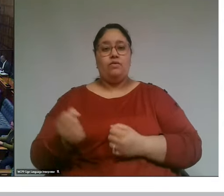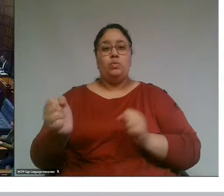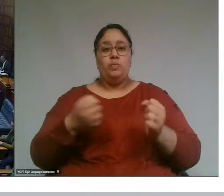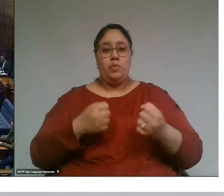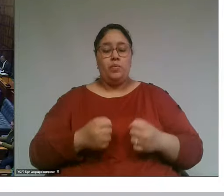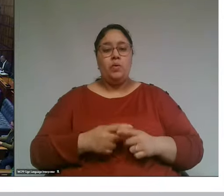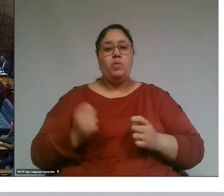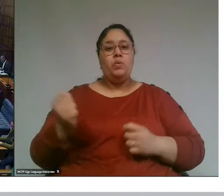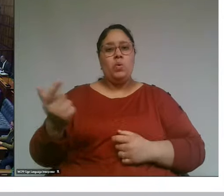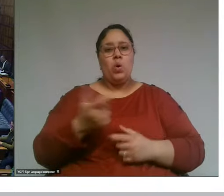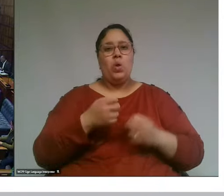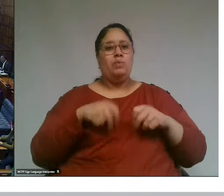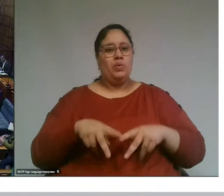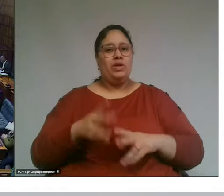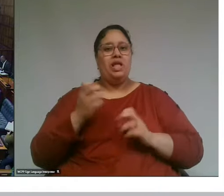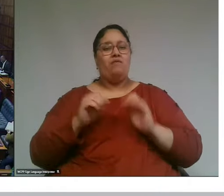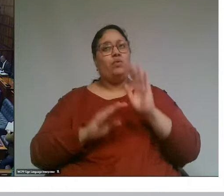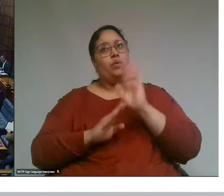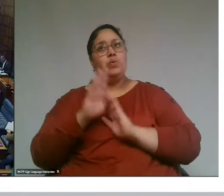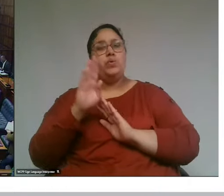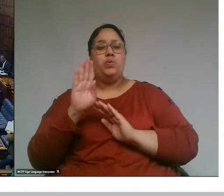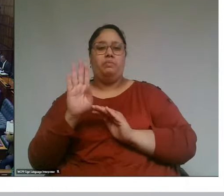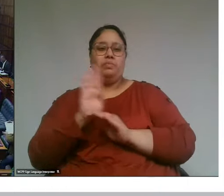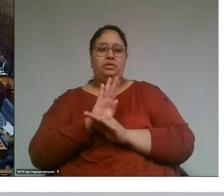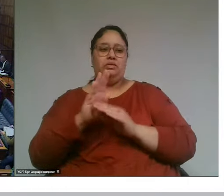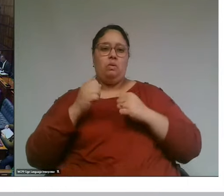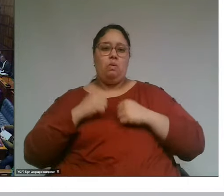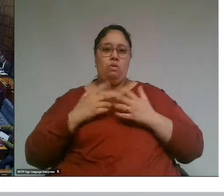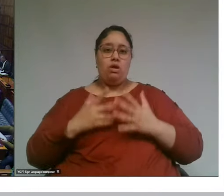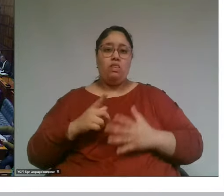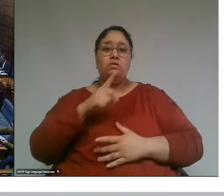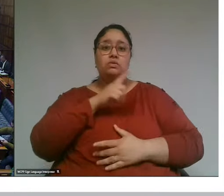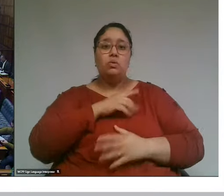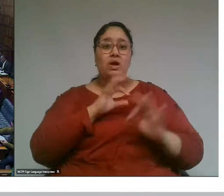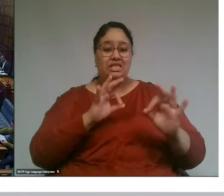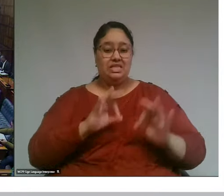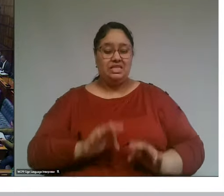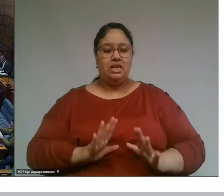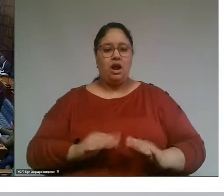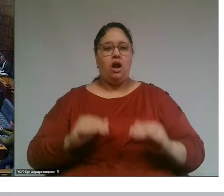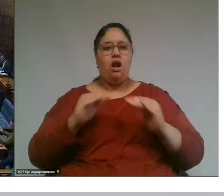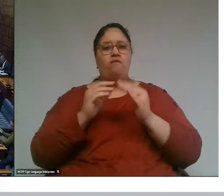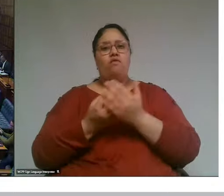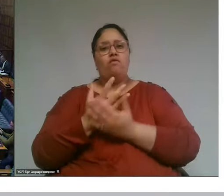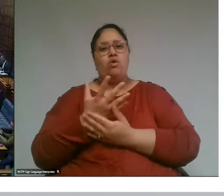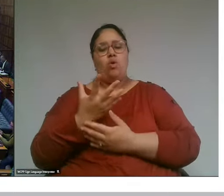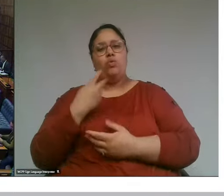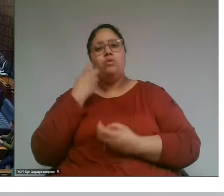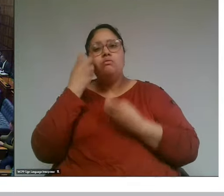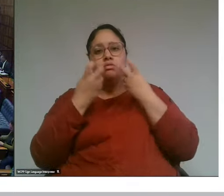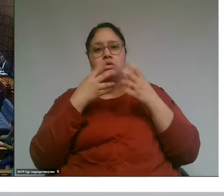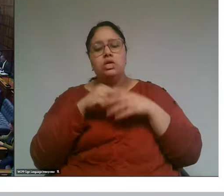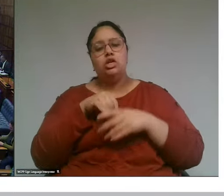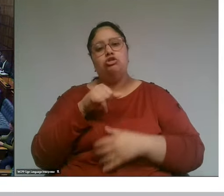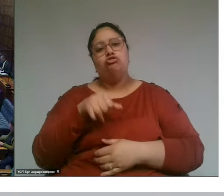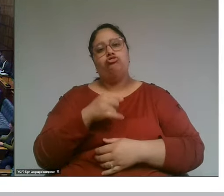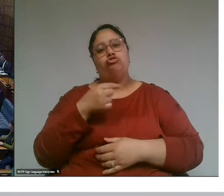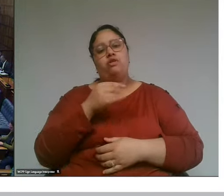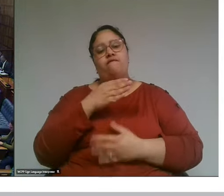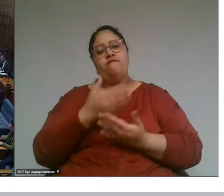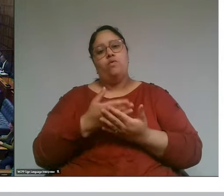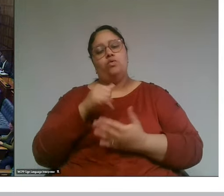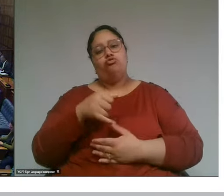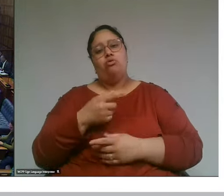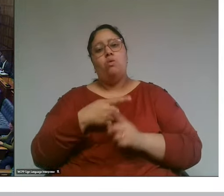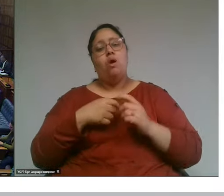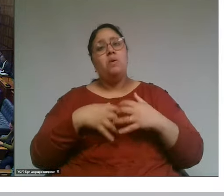to thrive as an entrepreneur that's really why we want the level of growth that we're looking for in the in the G forj because we're creating